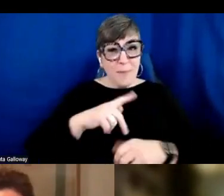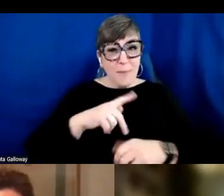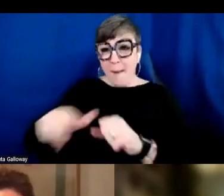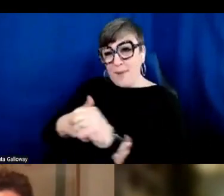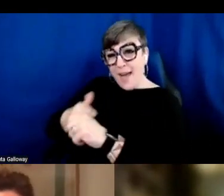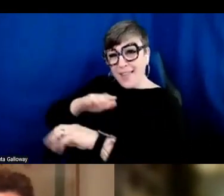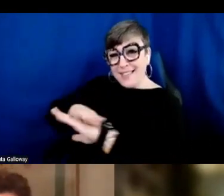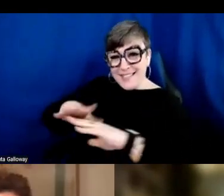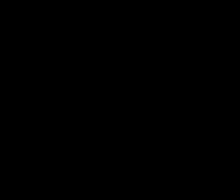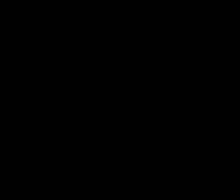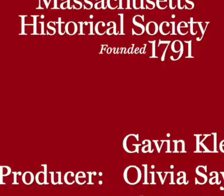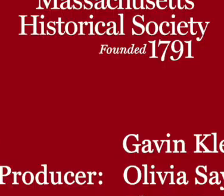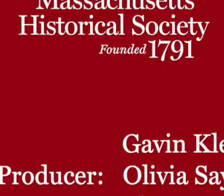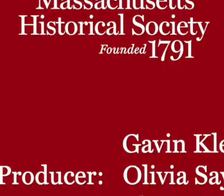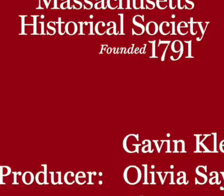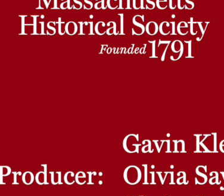screen.